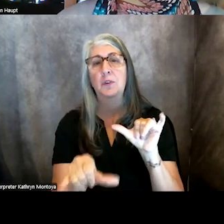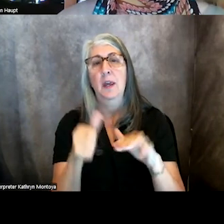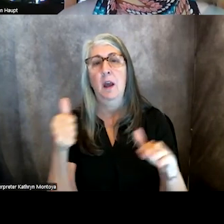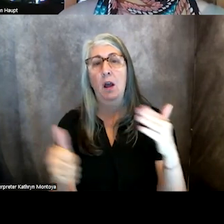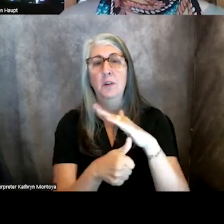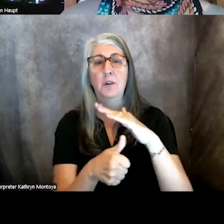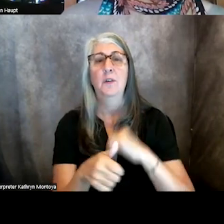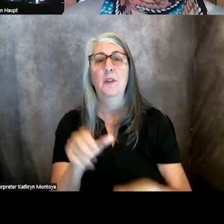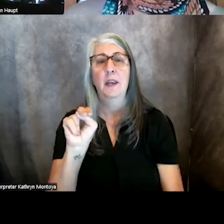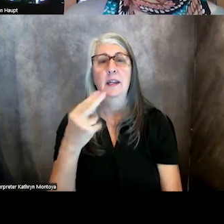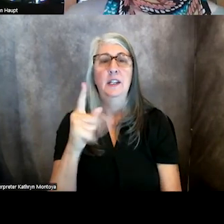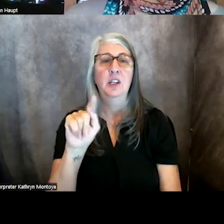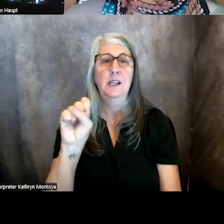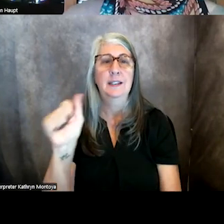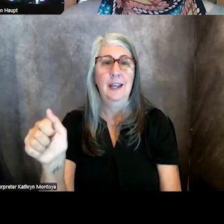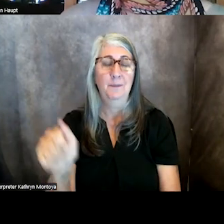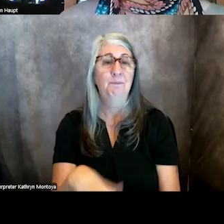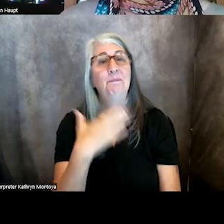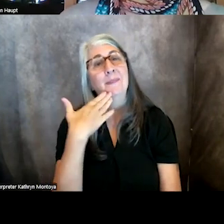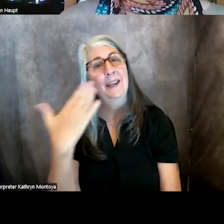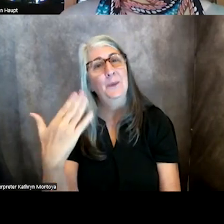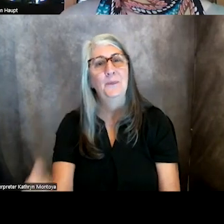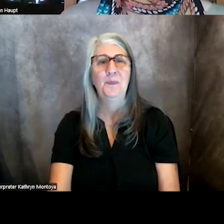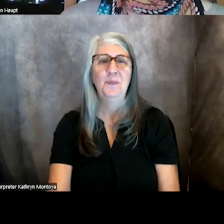NHTSA. So thank you.